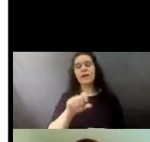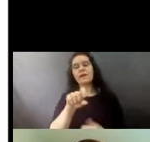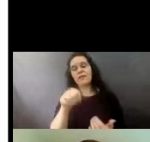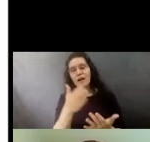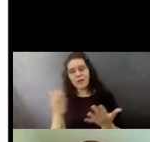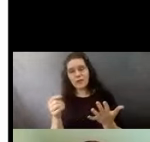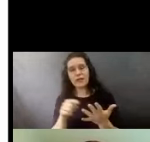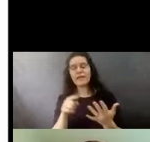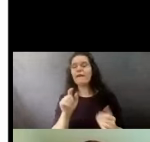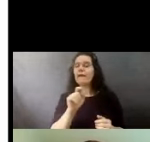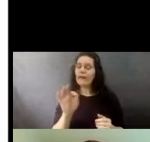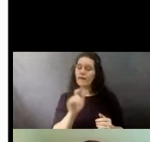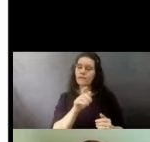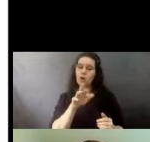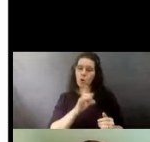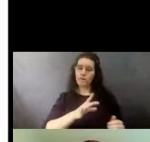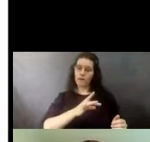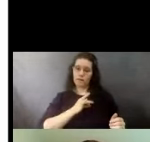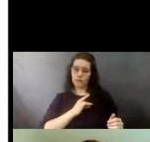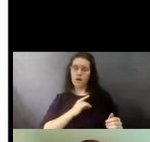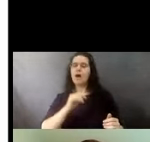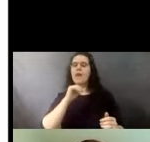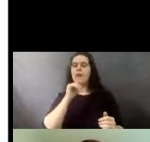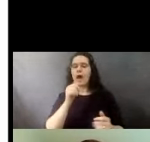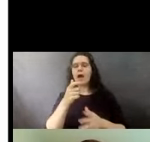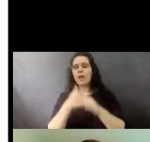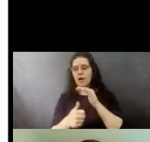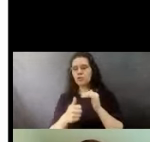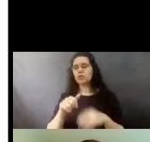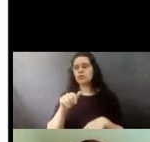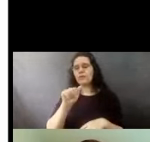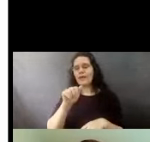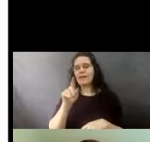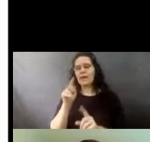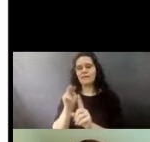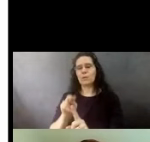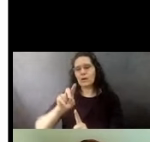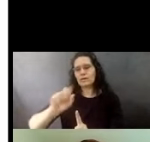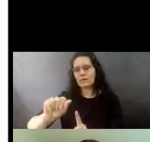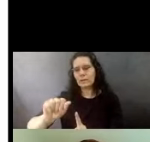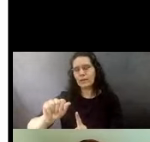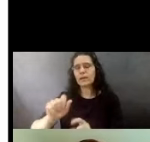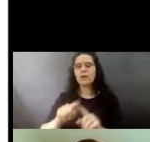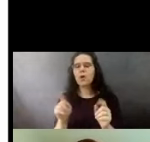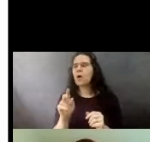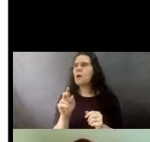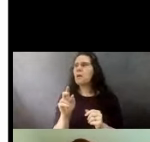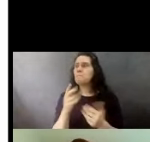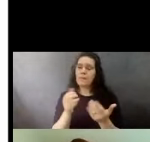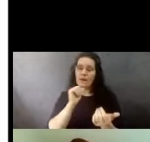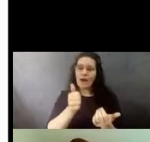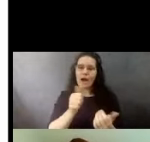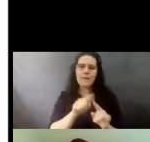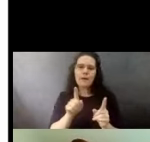of an ADA disability, perhaps it could cause an impairment that itself is a disability, something like heart inflammation, stroke,